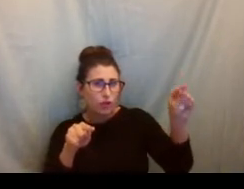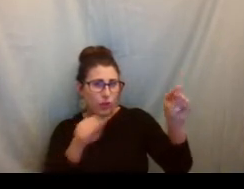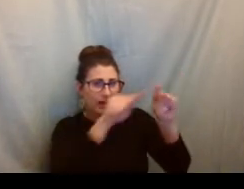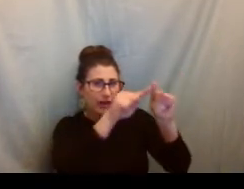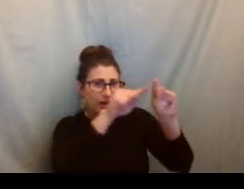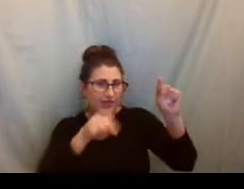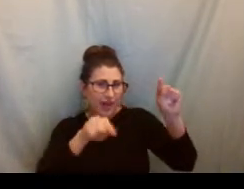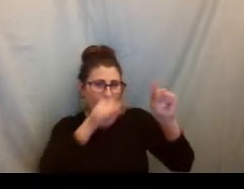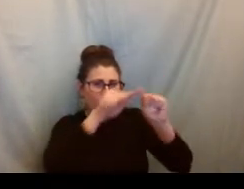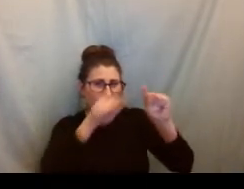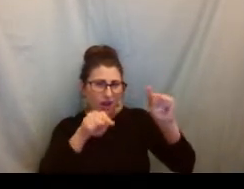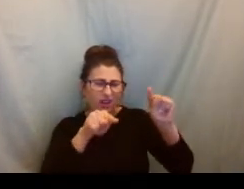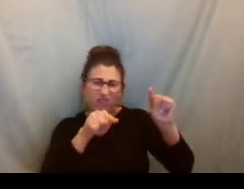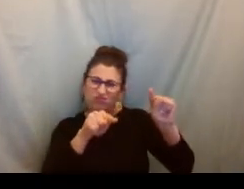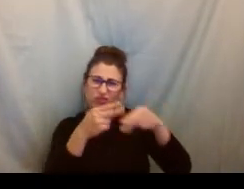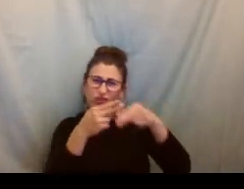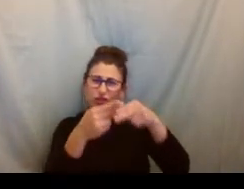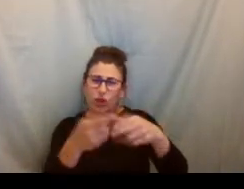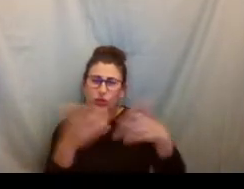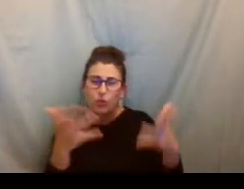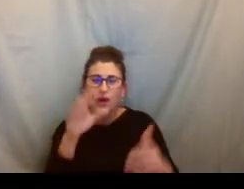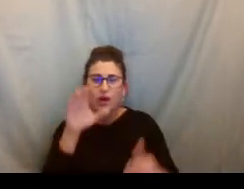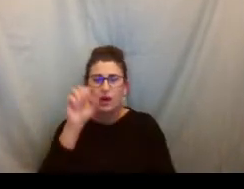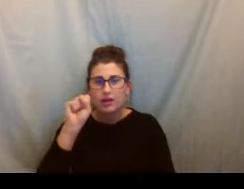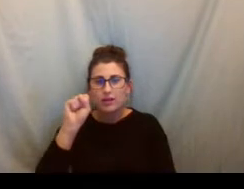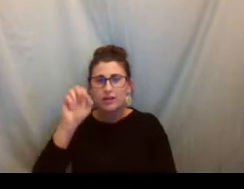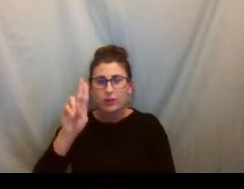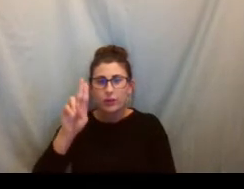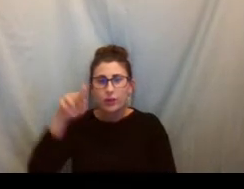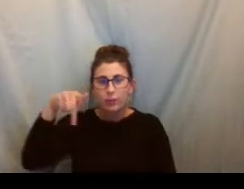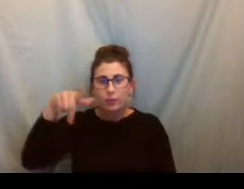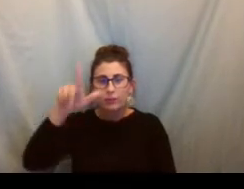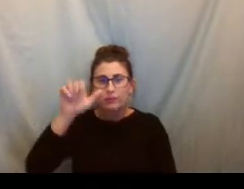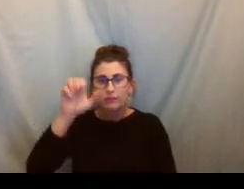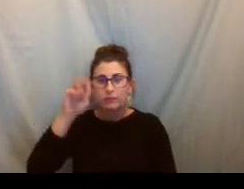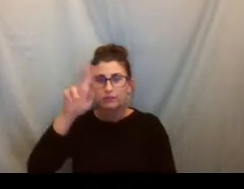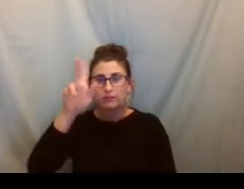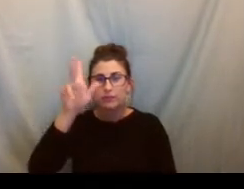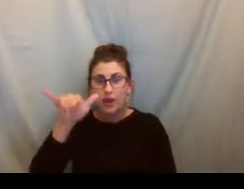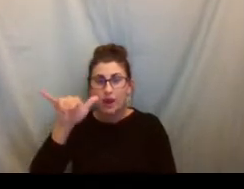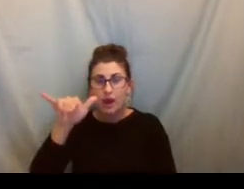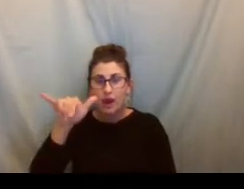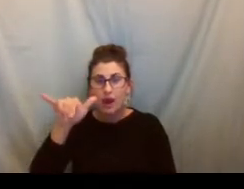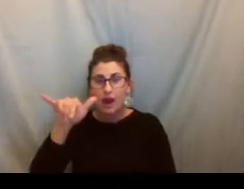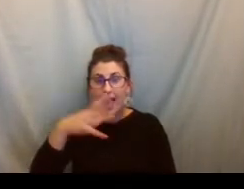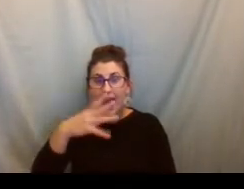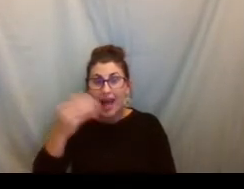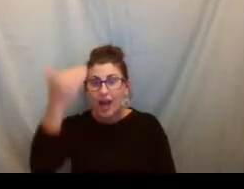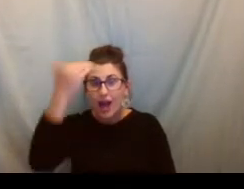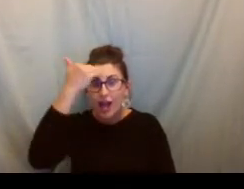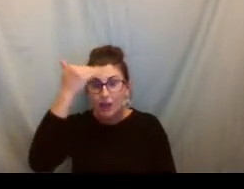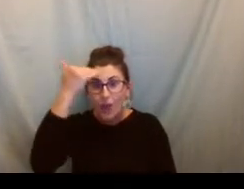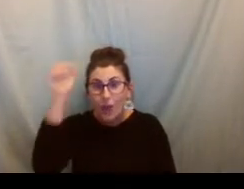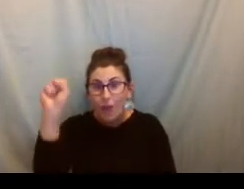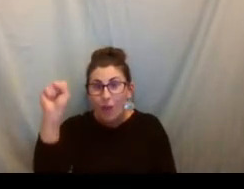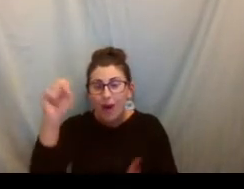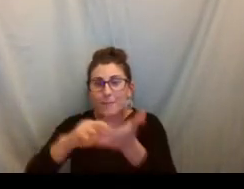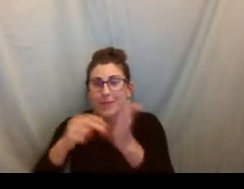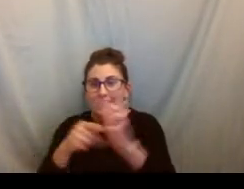here? Supplementary. So I know that this angle plus this angle has to add up to 180